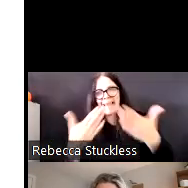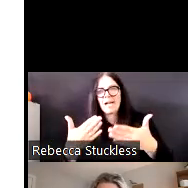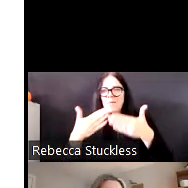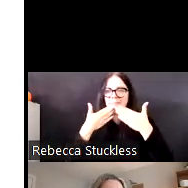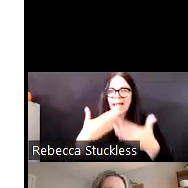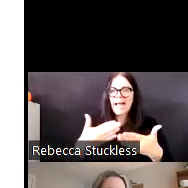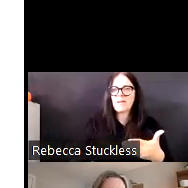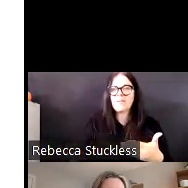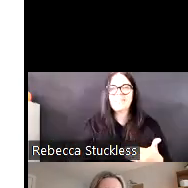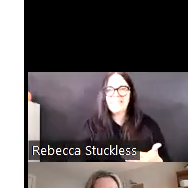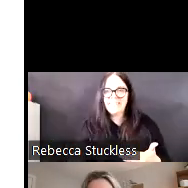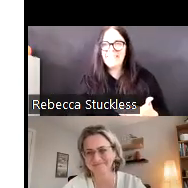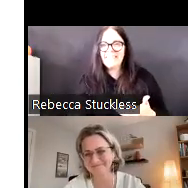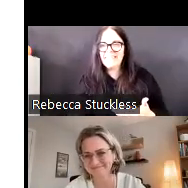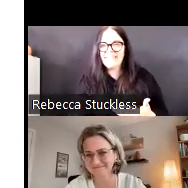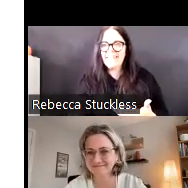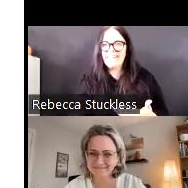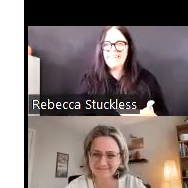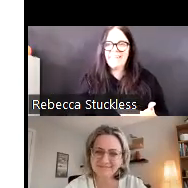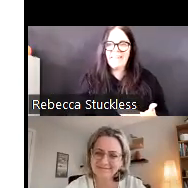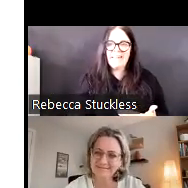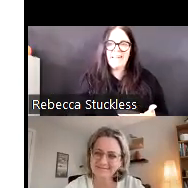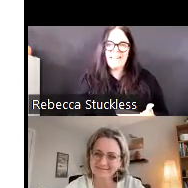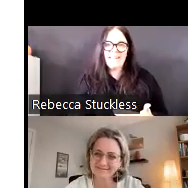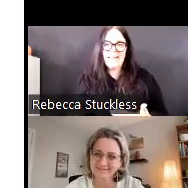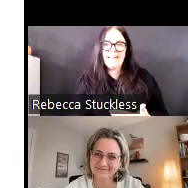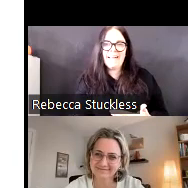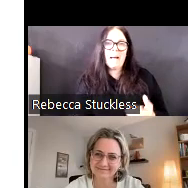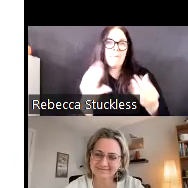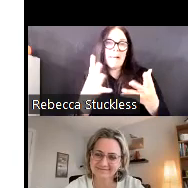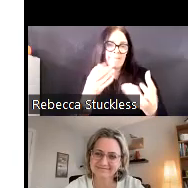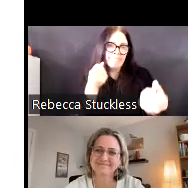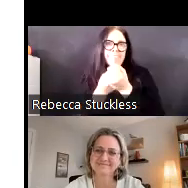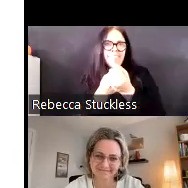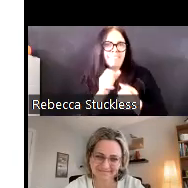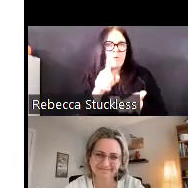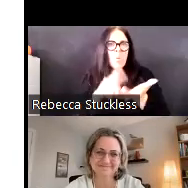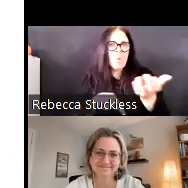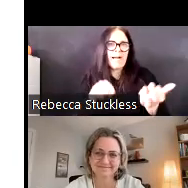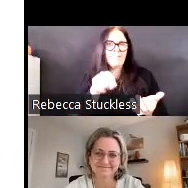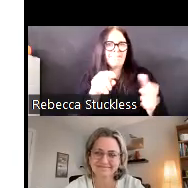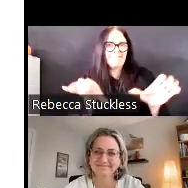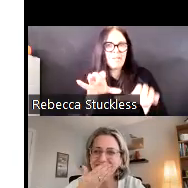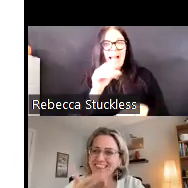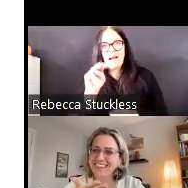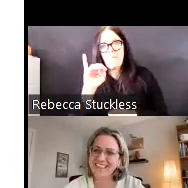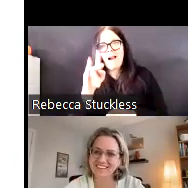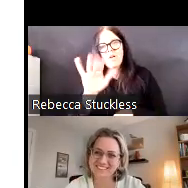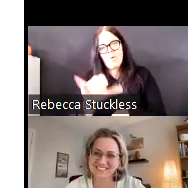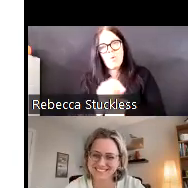ups and endorsement of what Alpha Plus does, and Monica, what you do in particular. I know